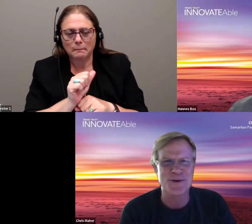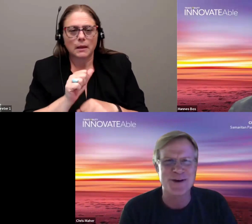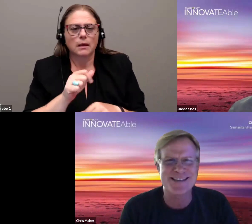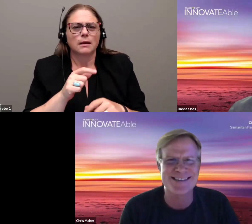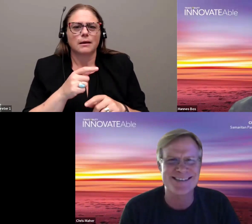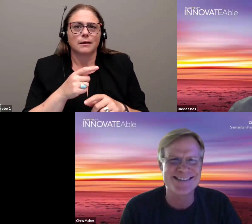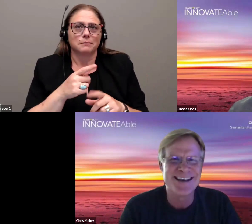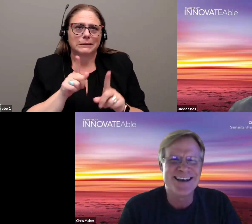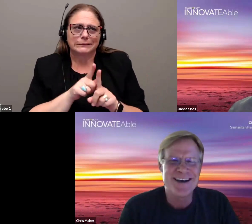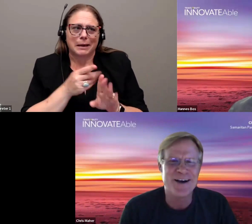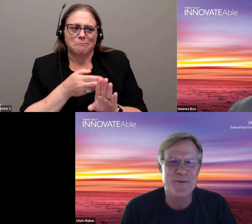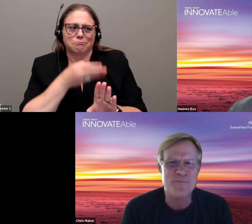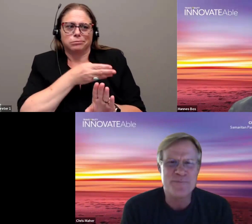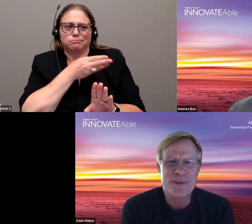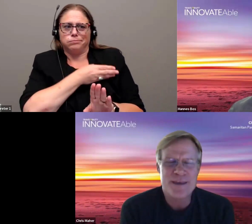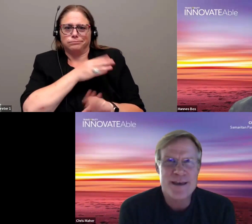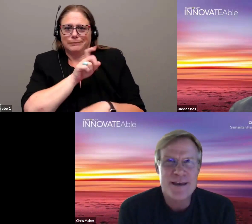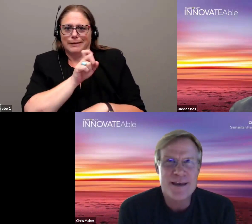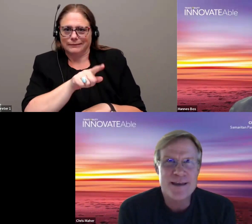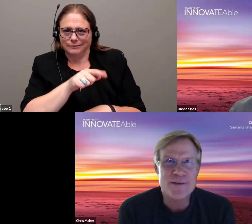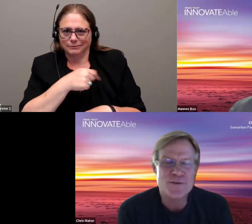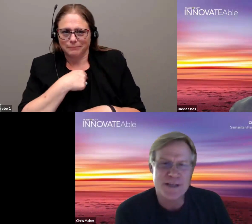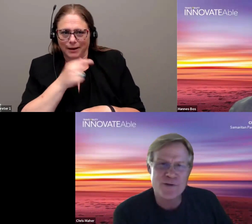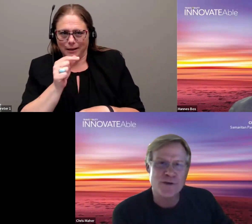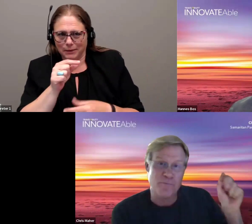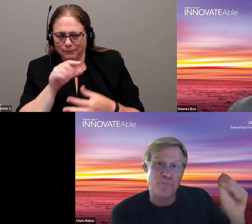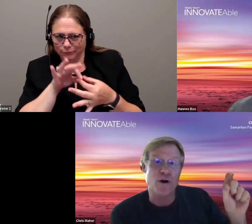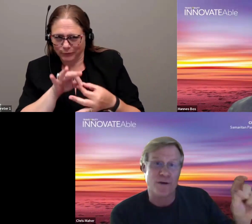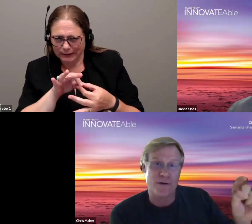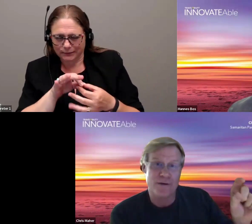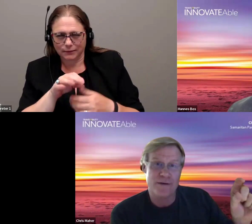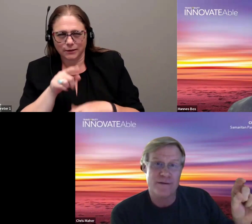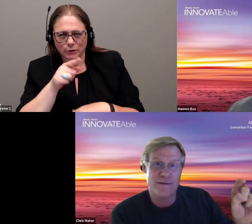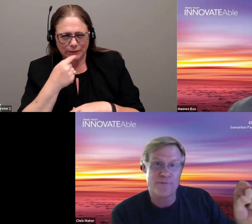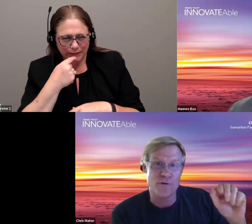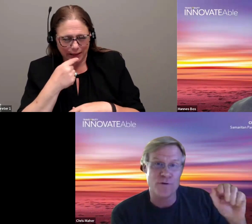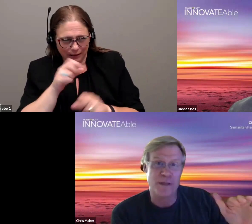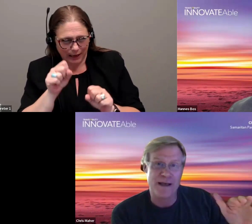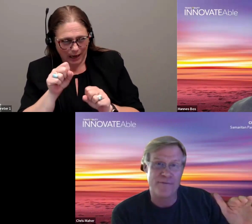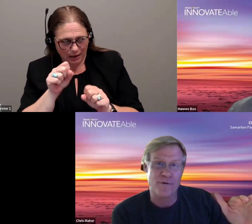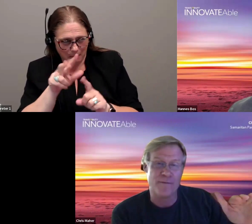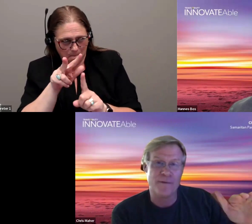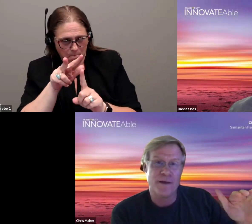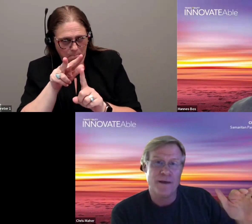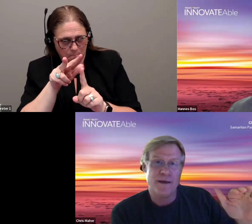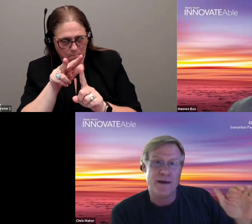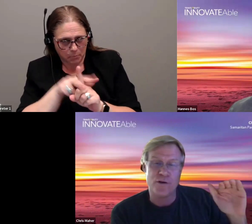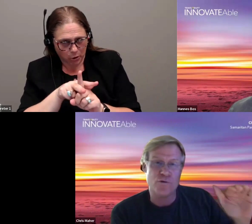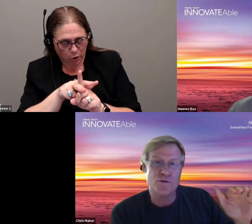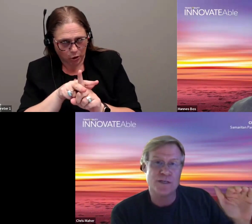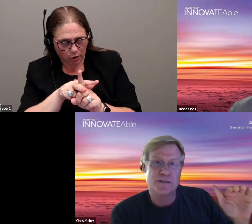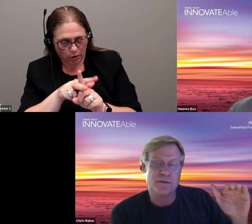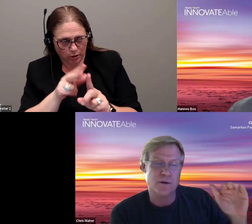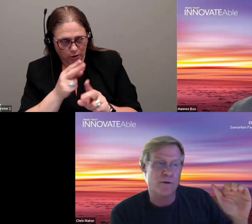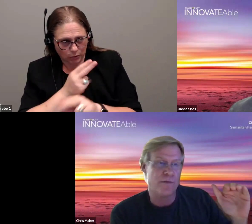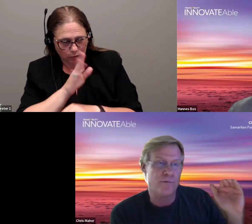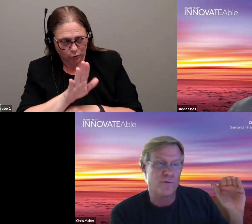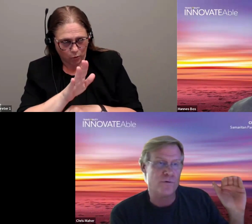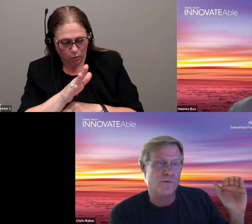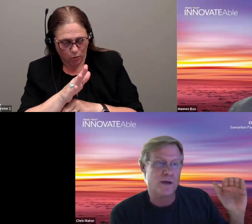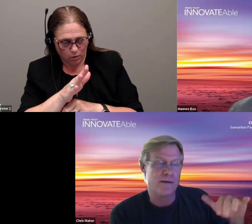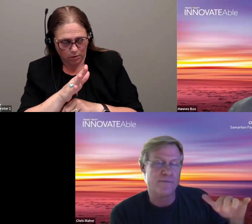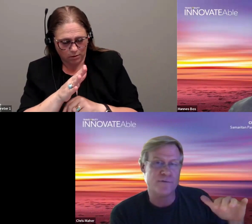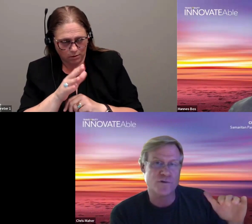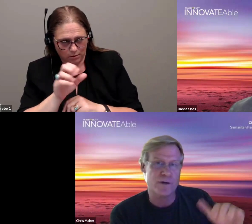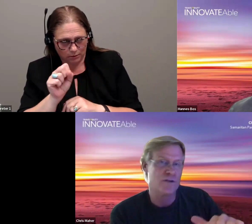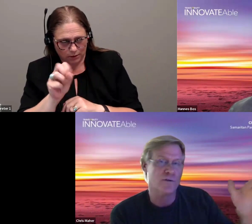previous 2 questions. You said you can book through your platform. And are you just going